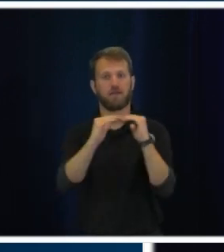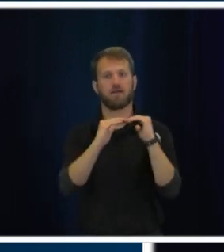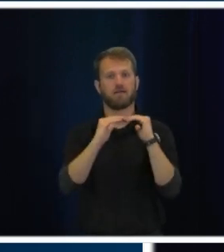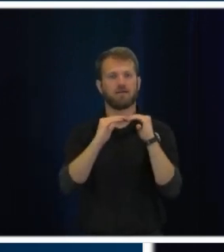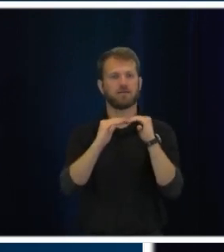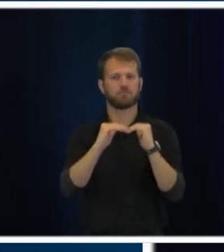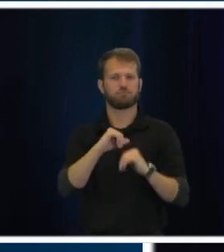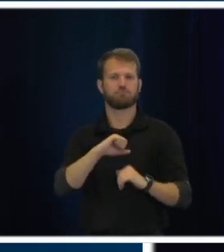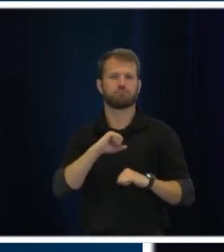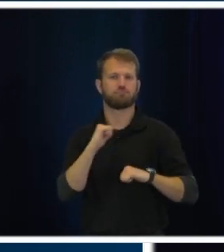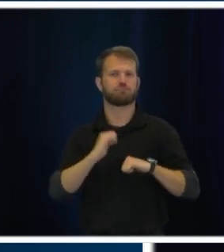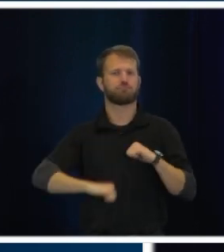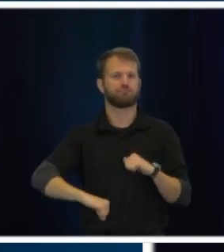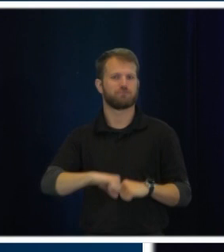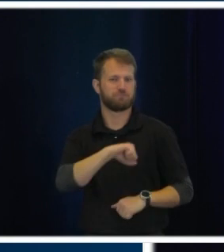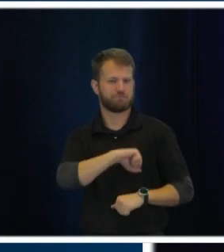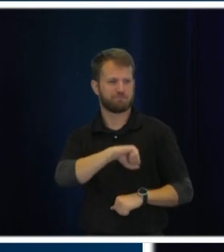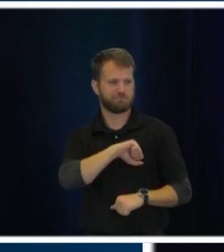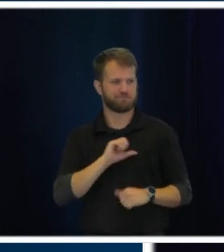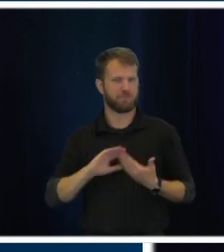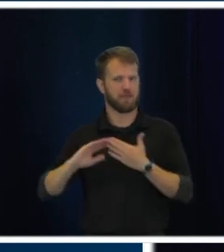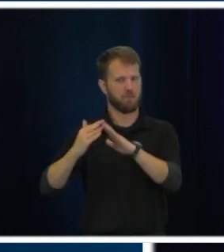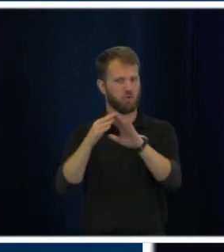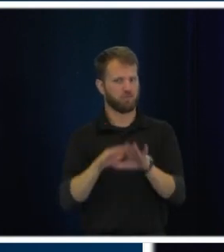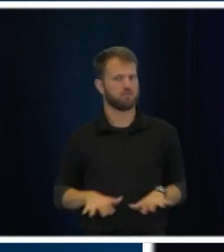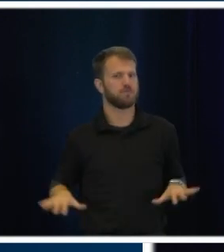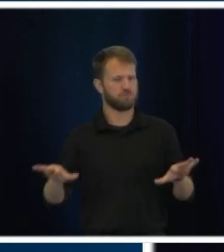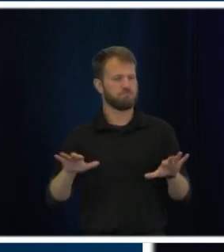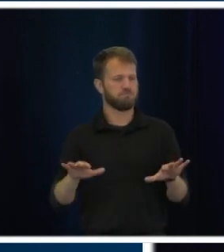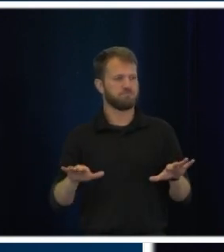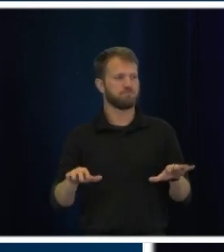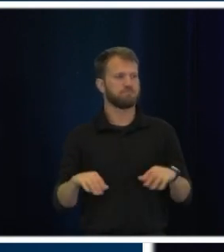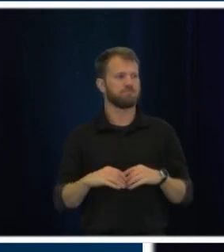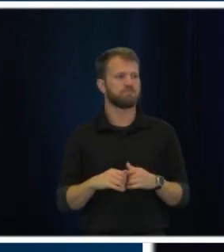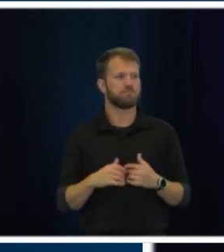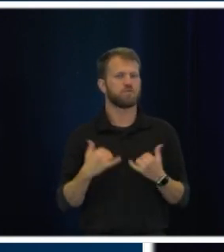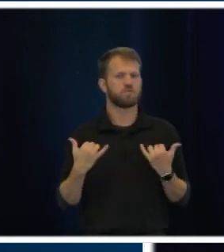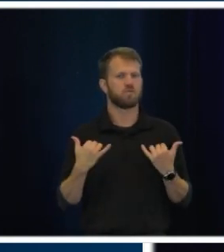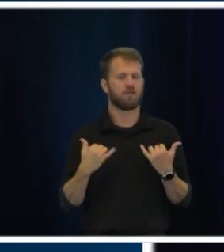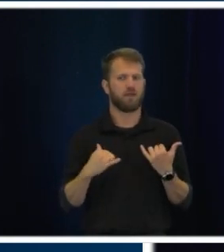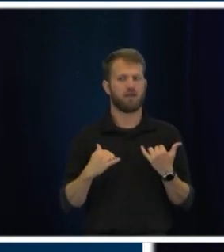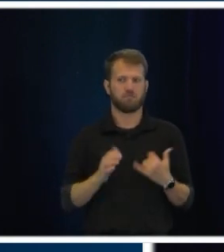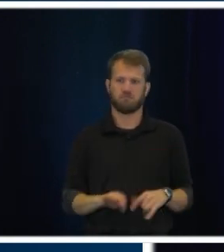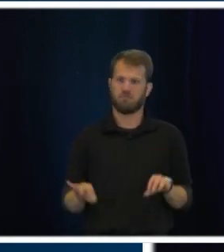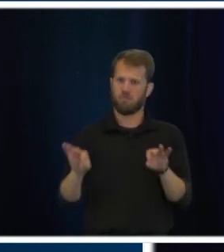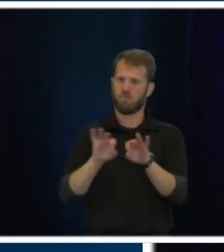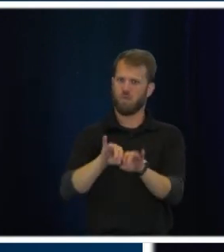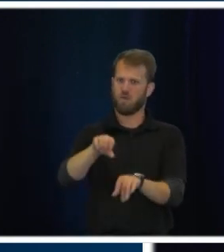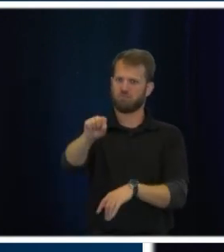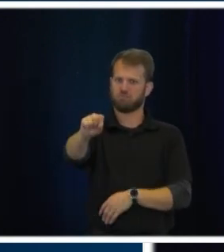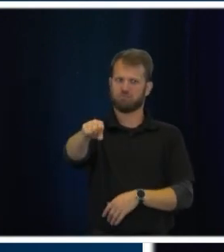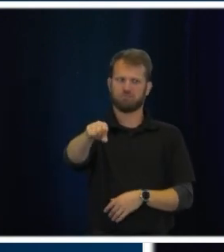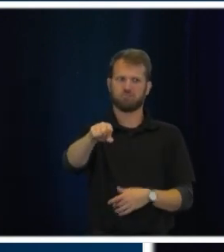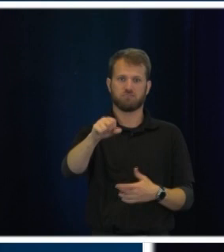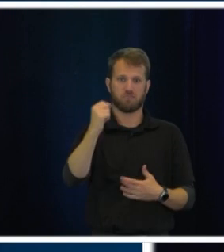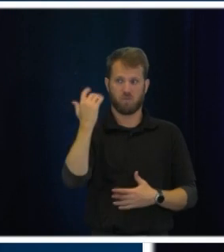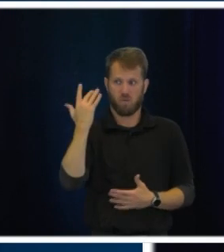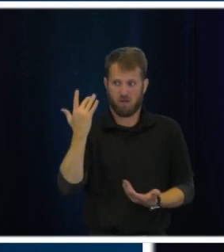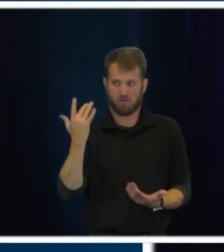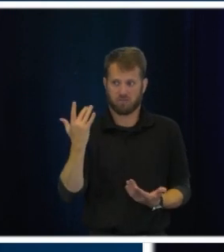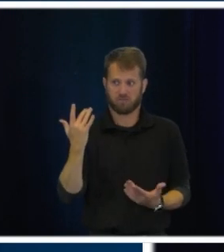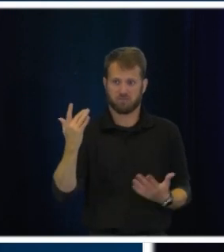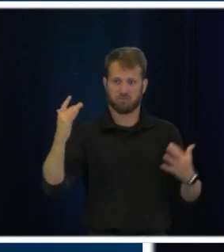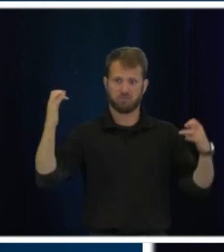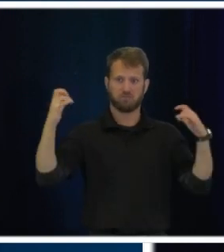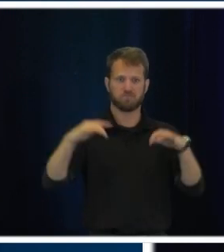This sets the tone for today, and we believe that events like this are important because we know neighborhoods are stronger when everyone